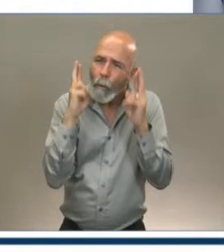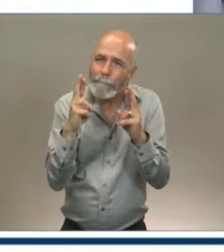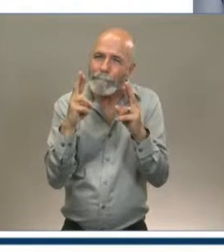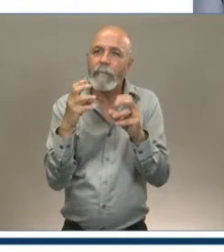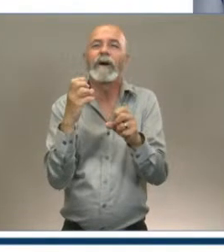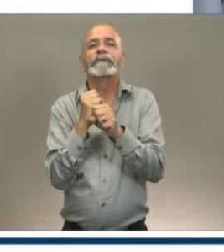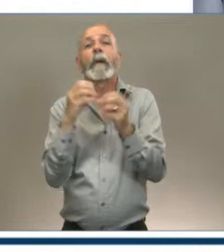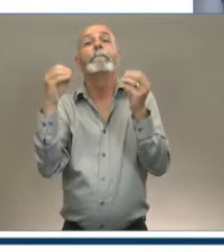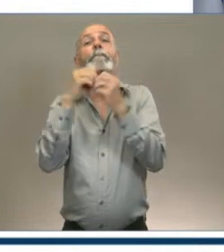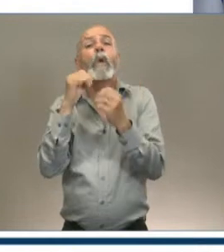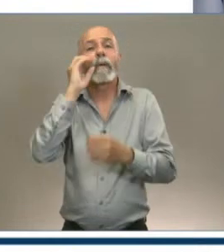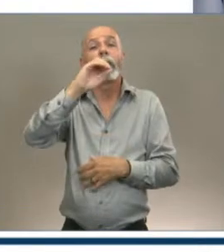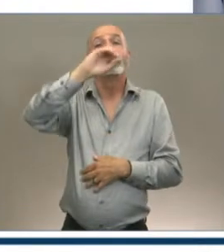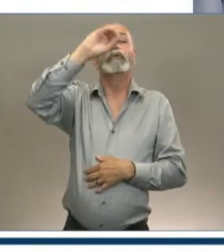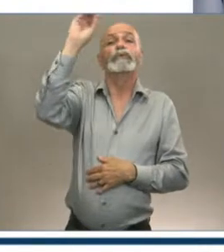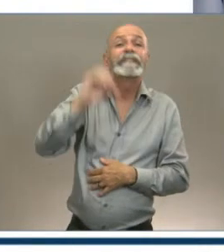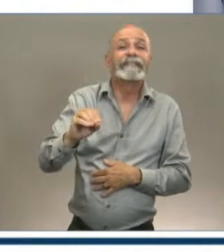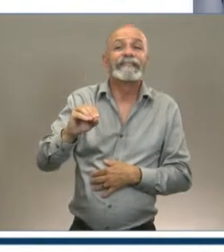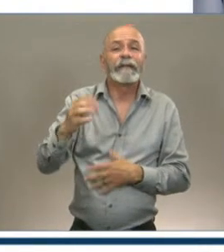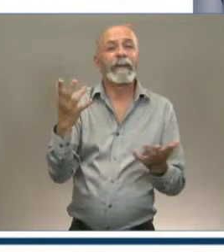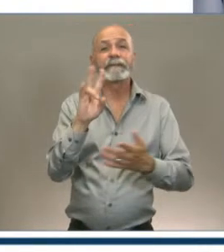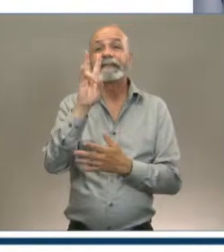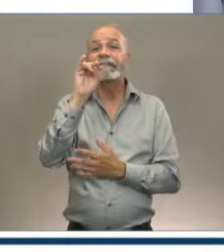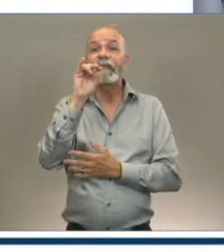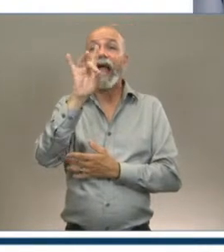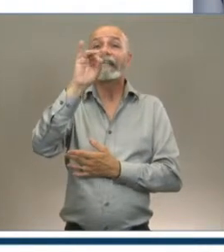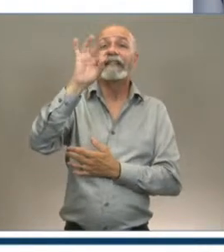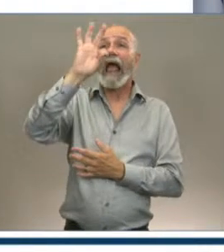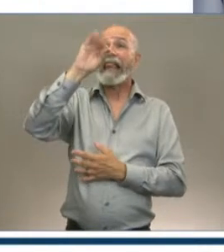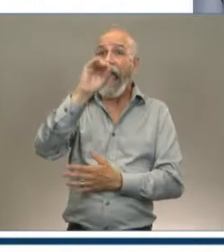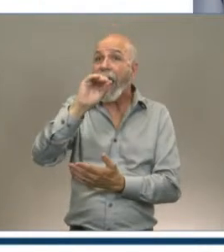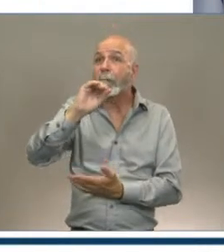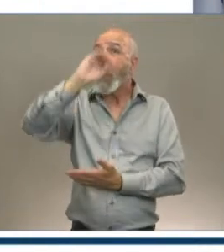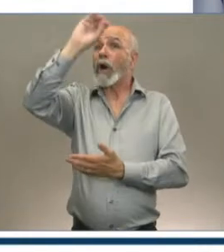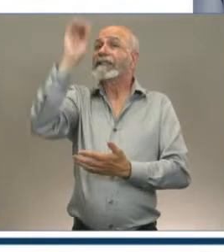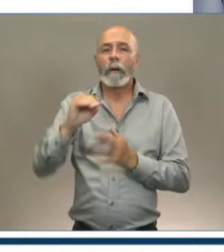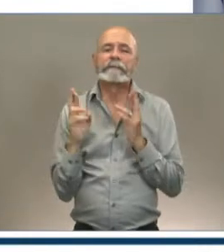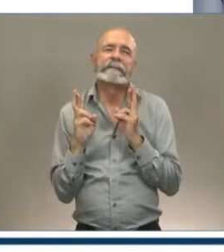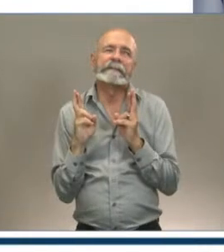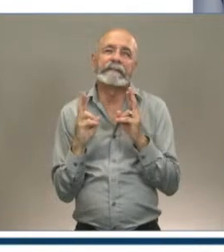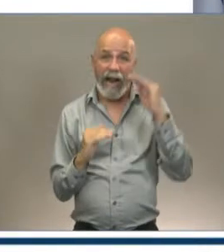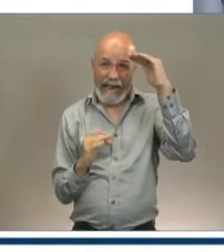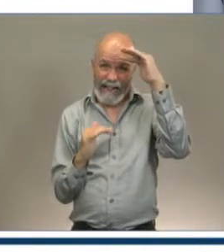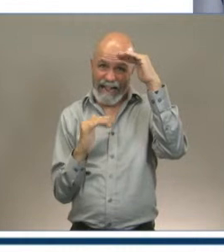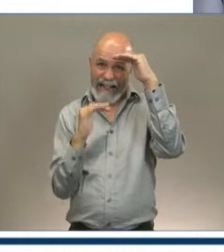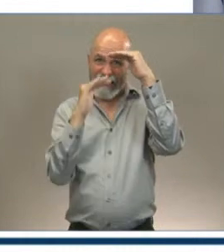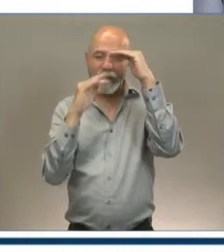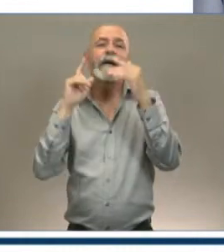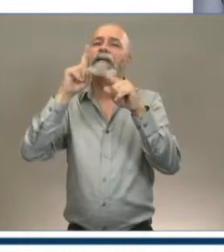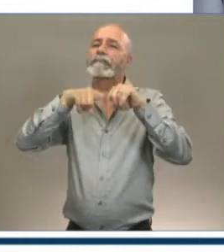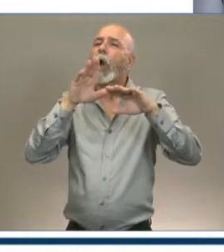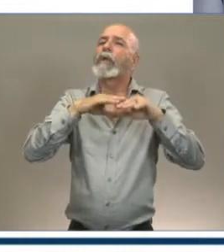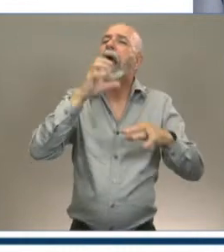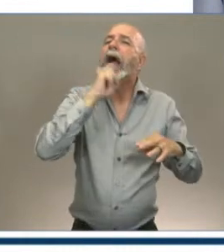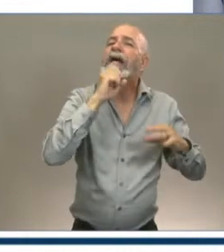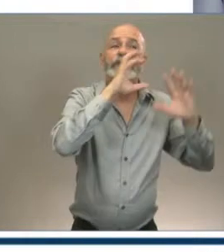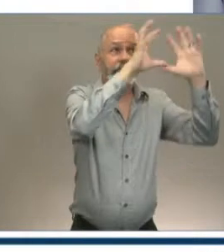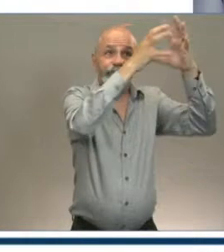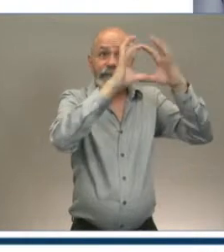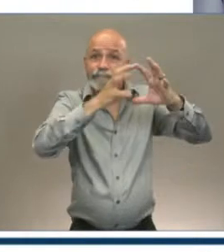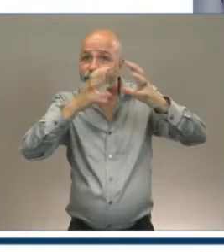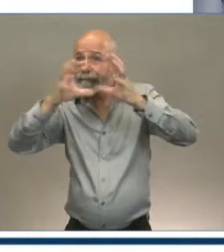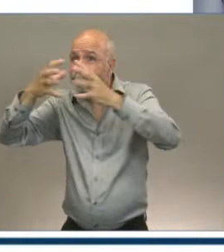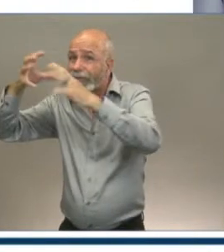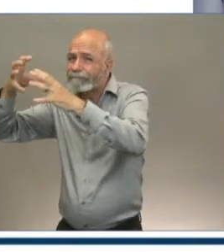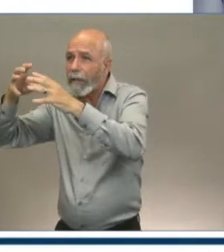in the high 80% and over 90% in some cases for our age demographics. So keep up the good work. I